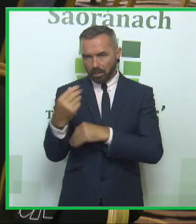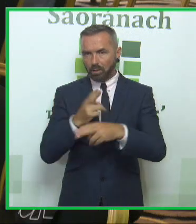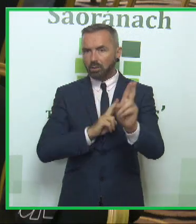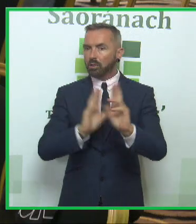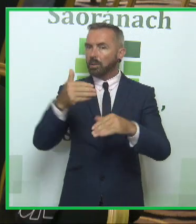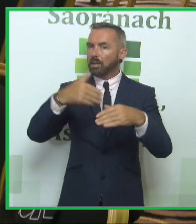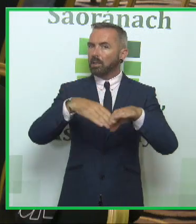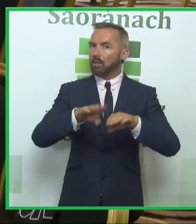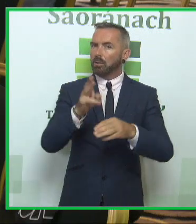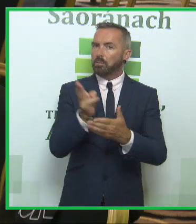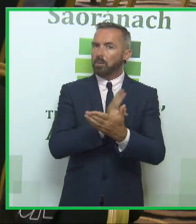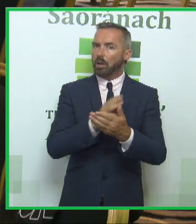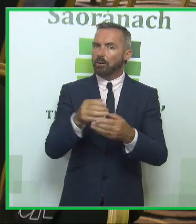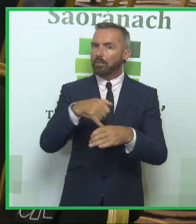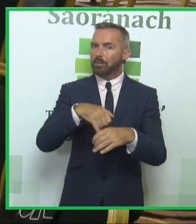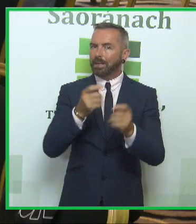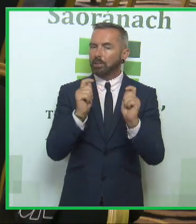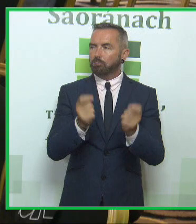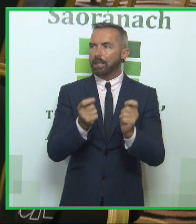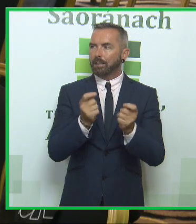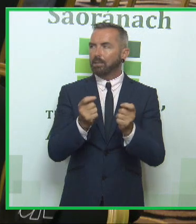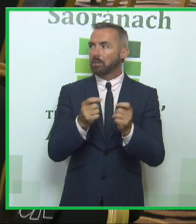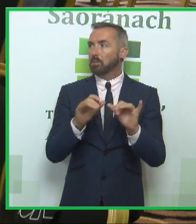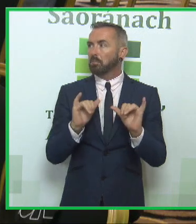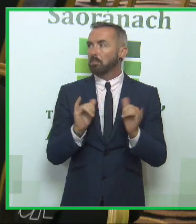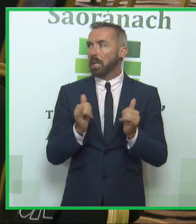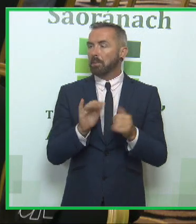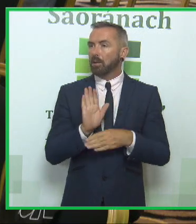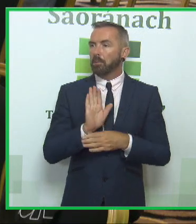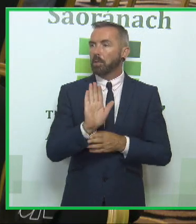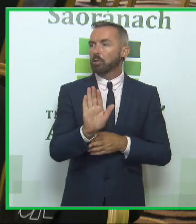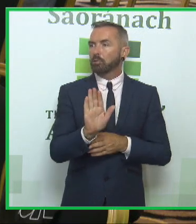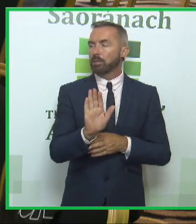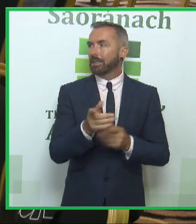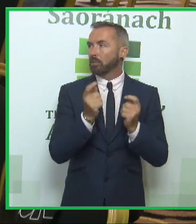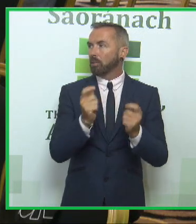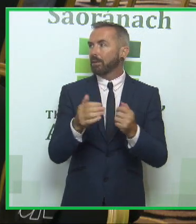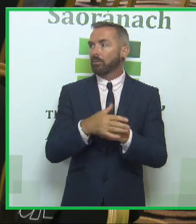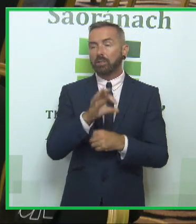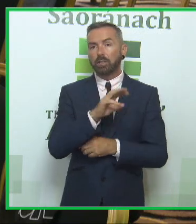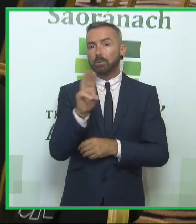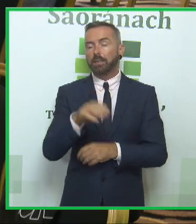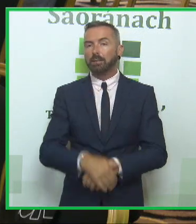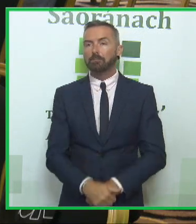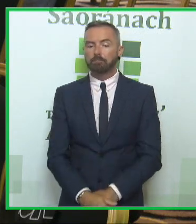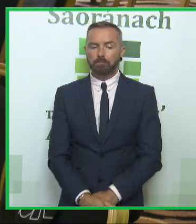part of medical training, so possibly compulsory training for GPs.